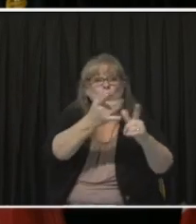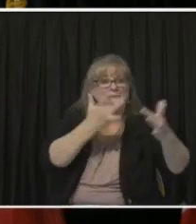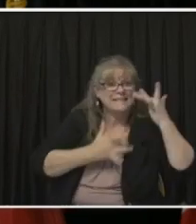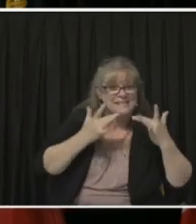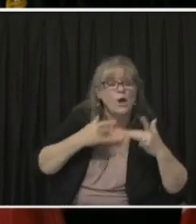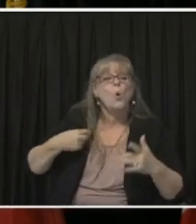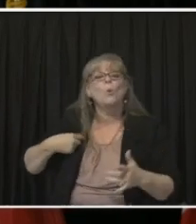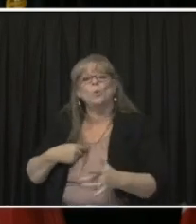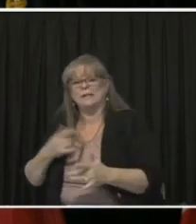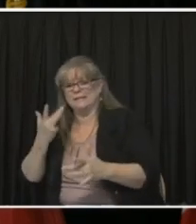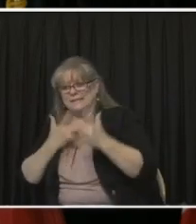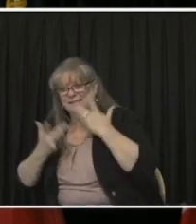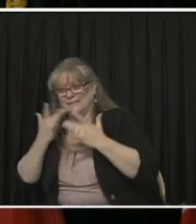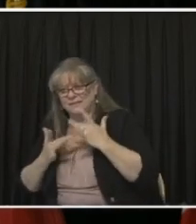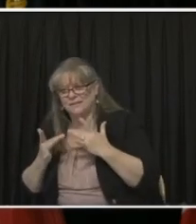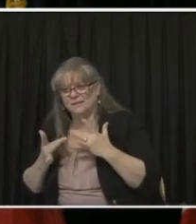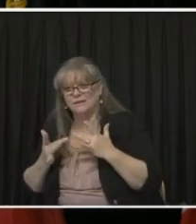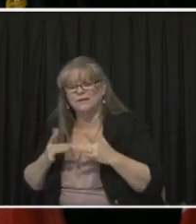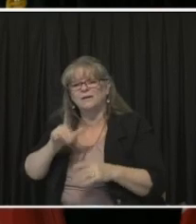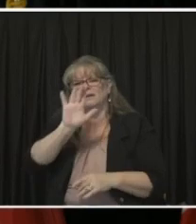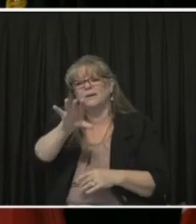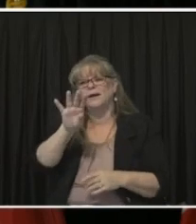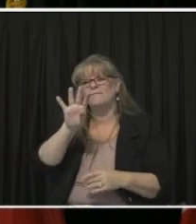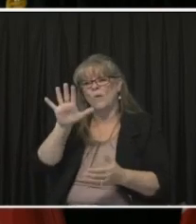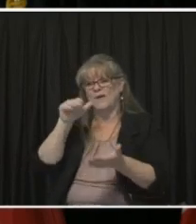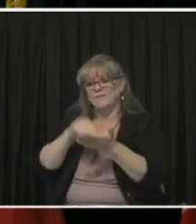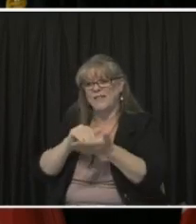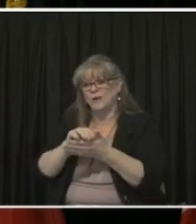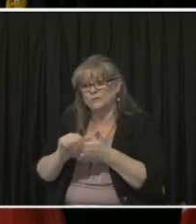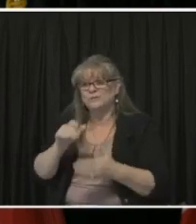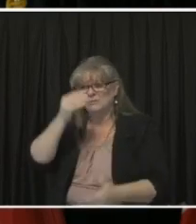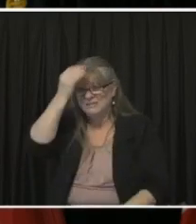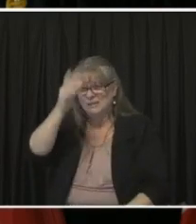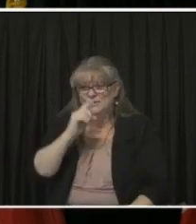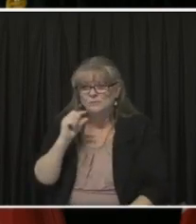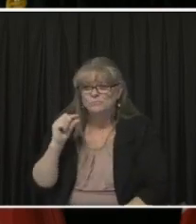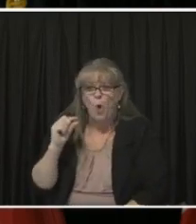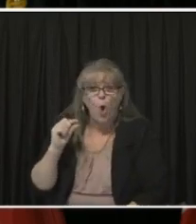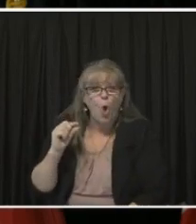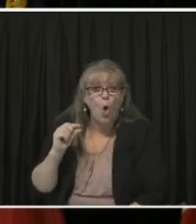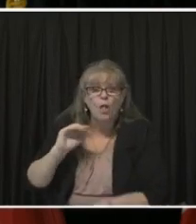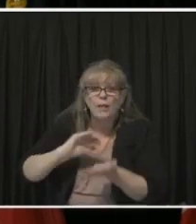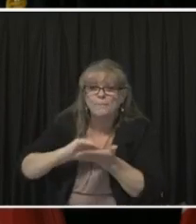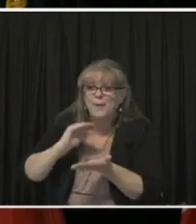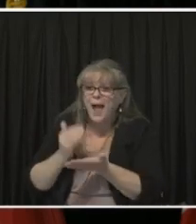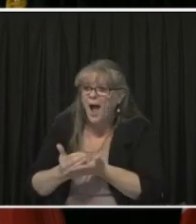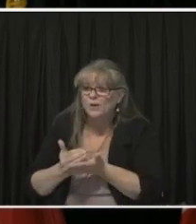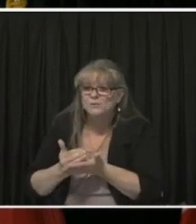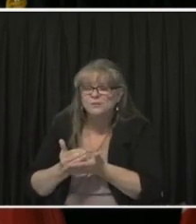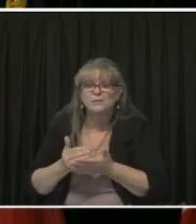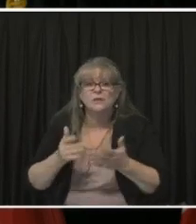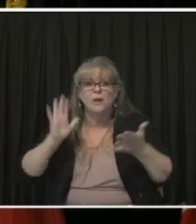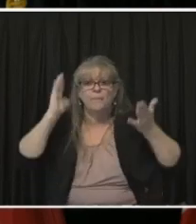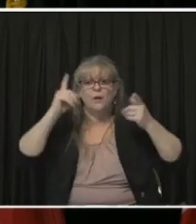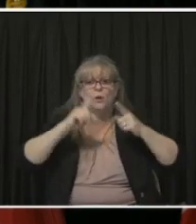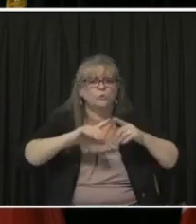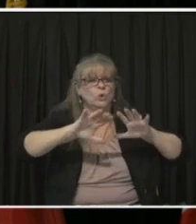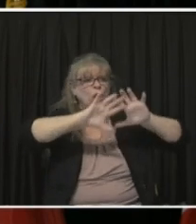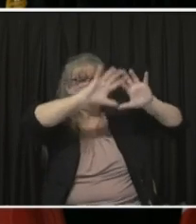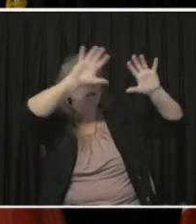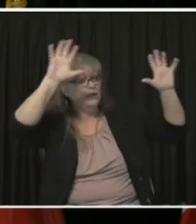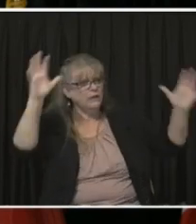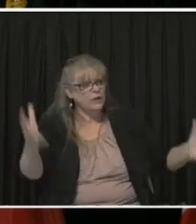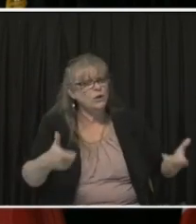$45,000 is a very small amount relative to the overall budget items being considered, and if it's a priority that helps get the economy going in